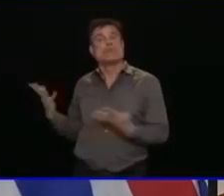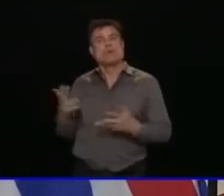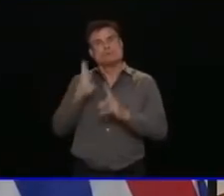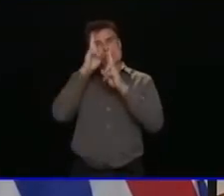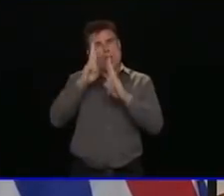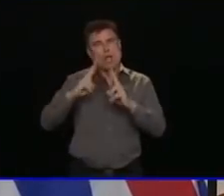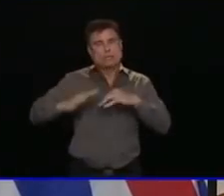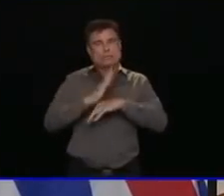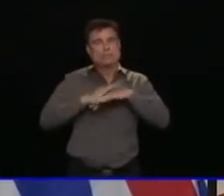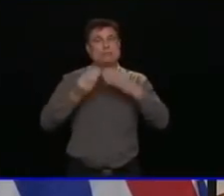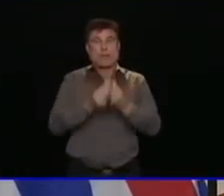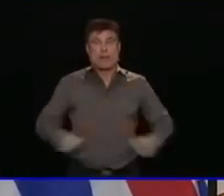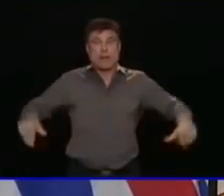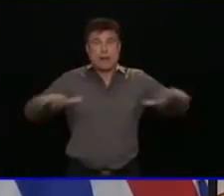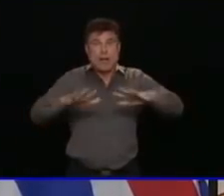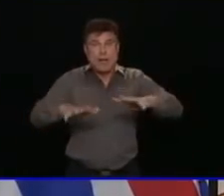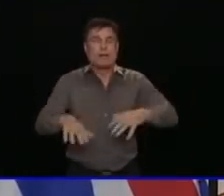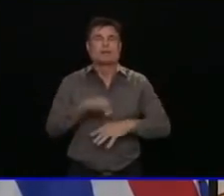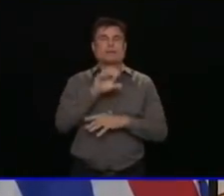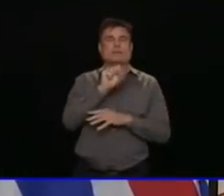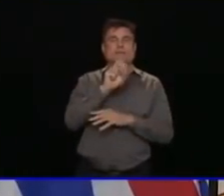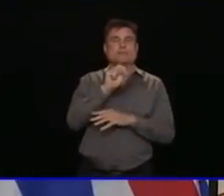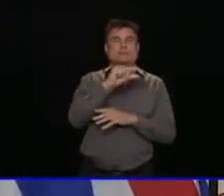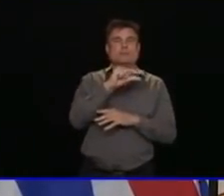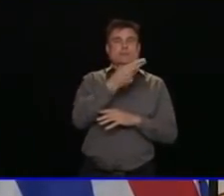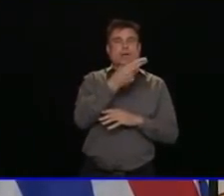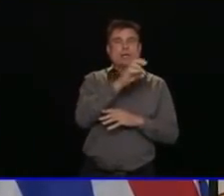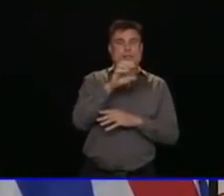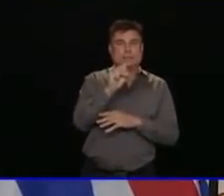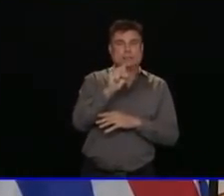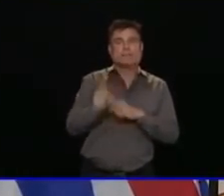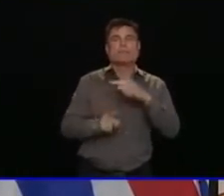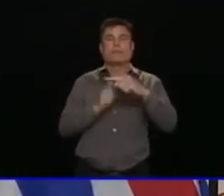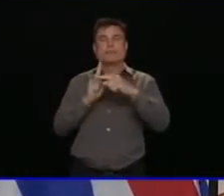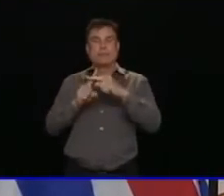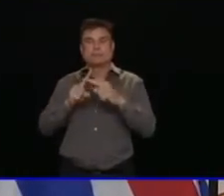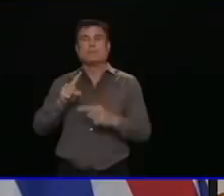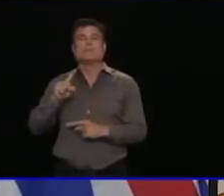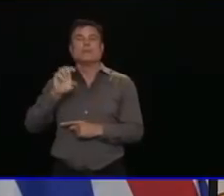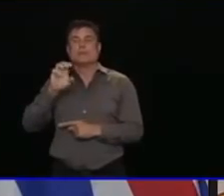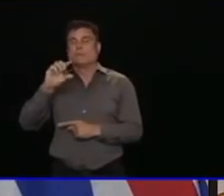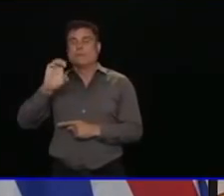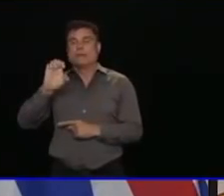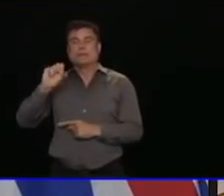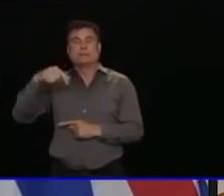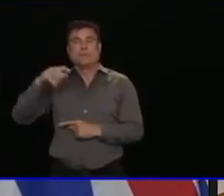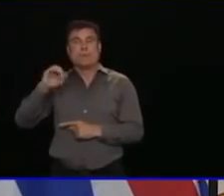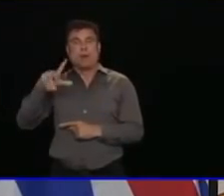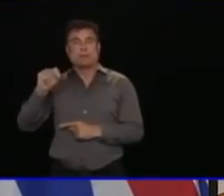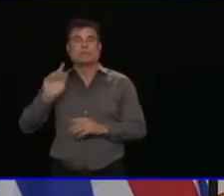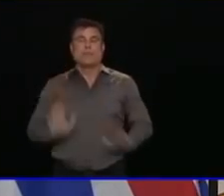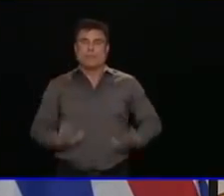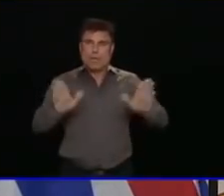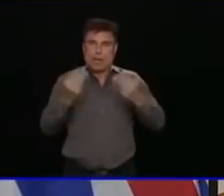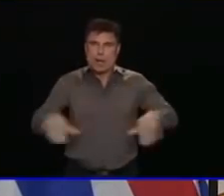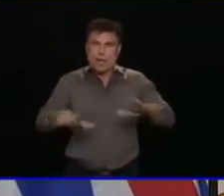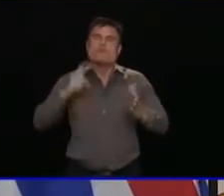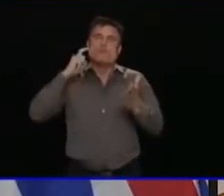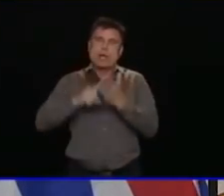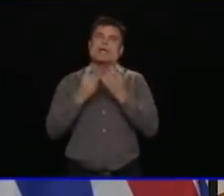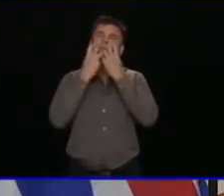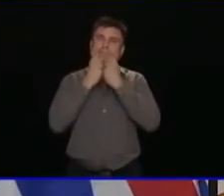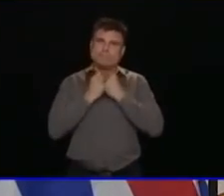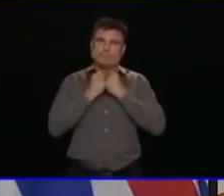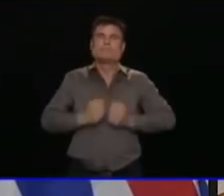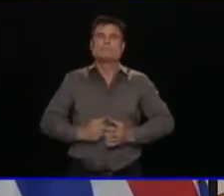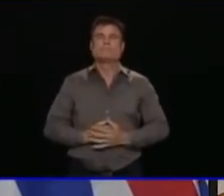Esquimalt First Nations. There will be a written briefing tomorrow with case counts and so on. On Thursday, we'll be back with a